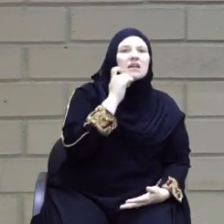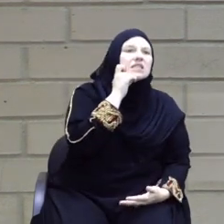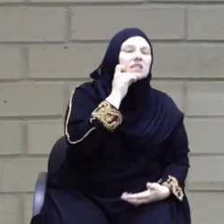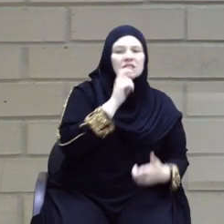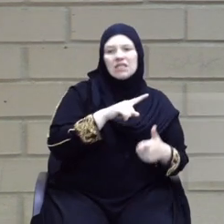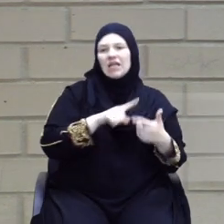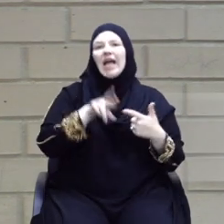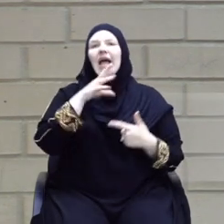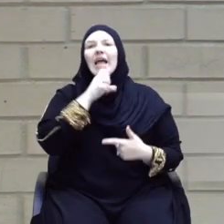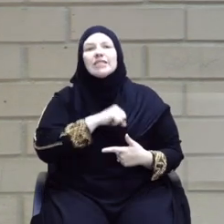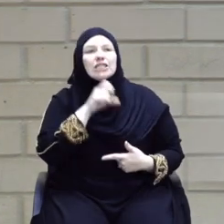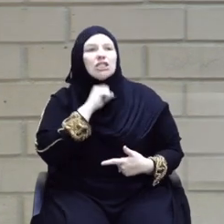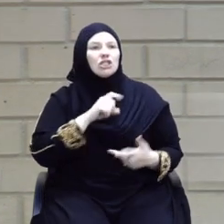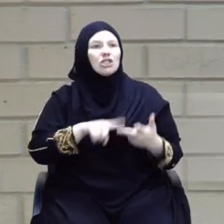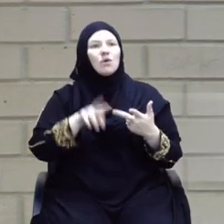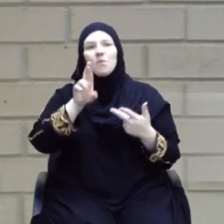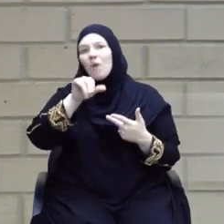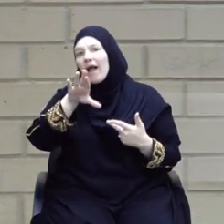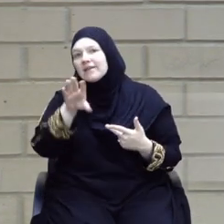race, gender.